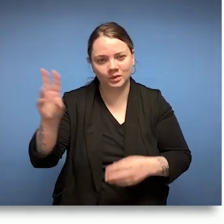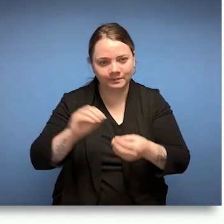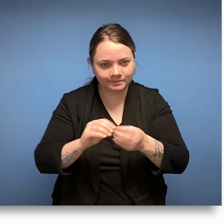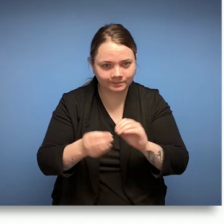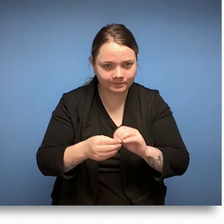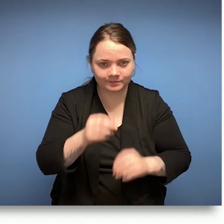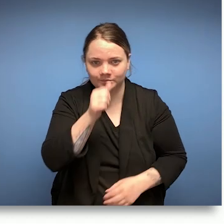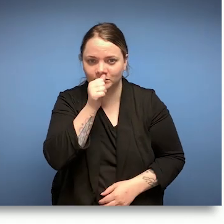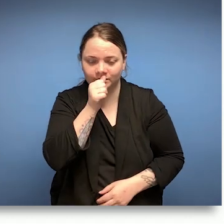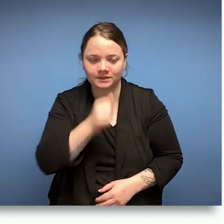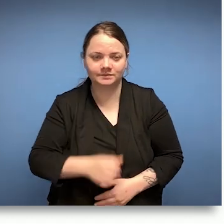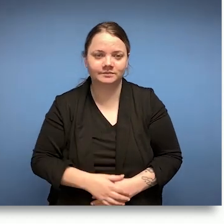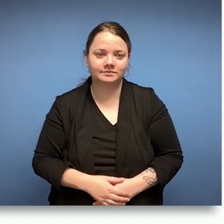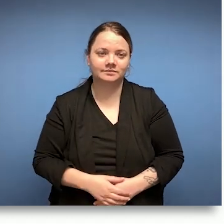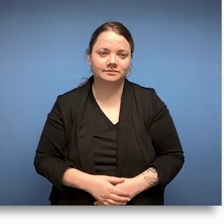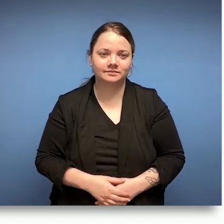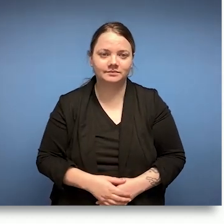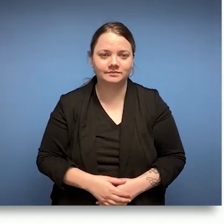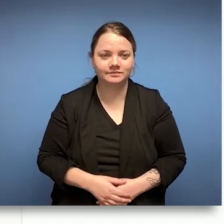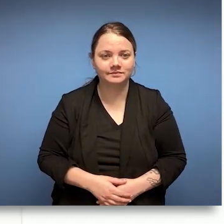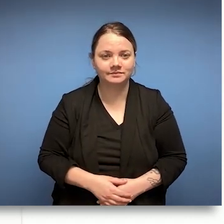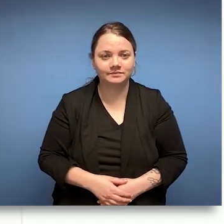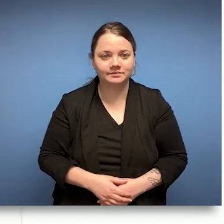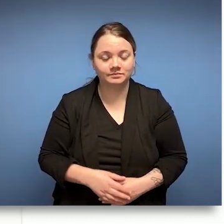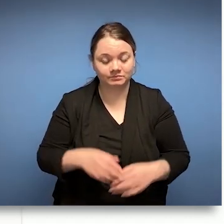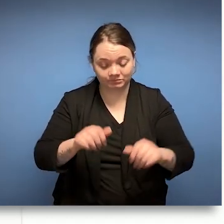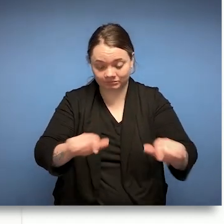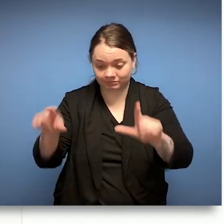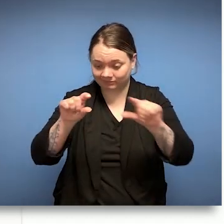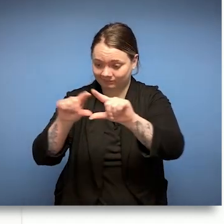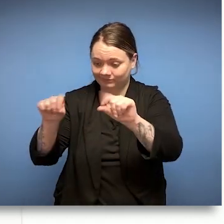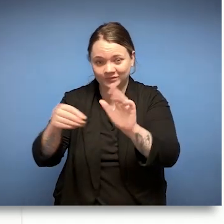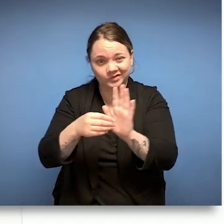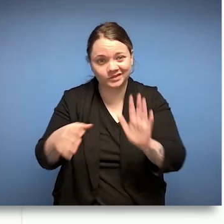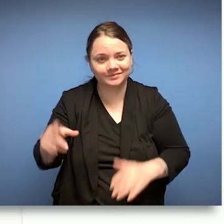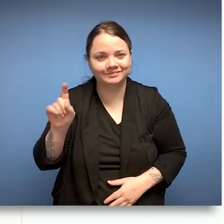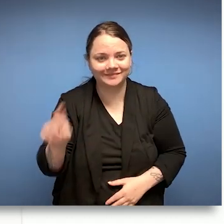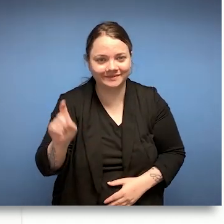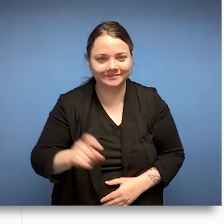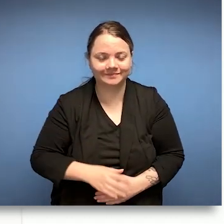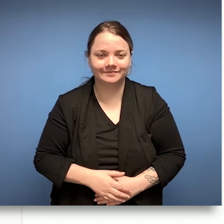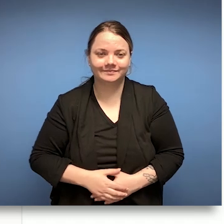W number and your college password. When logging in, select Student.